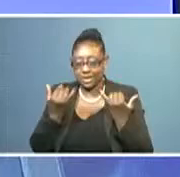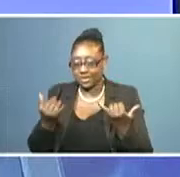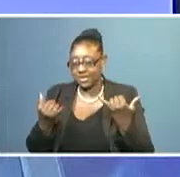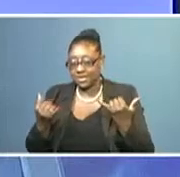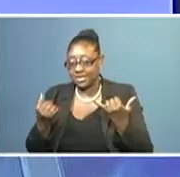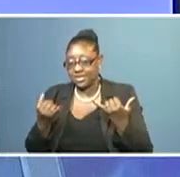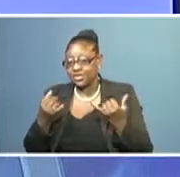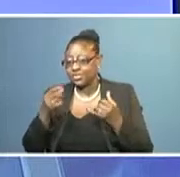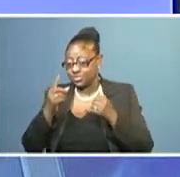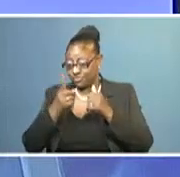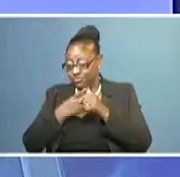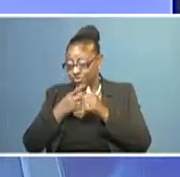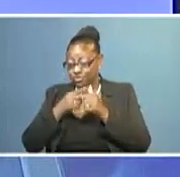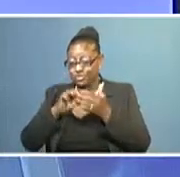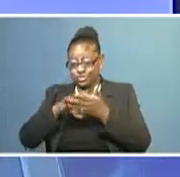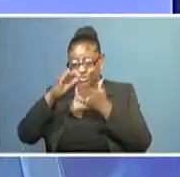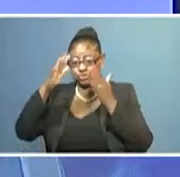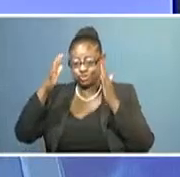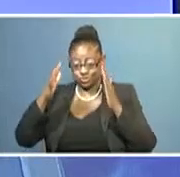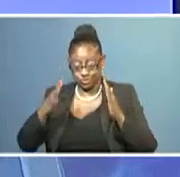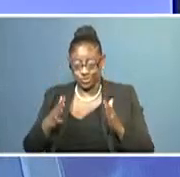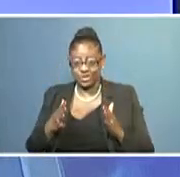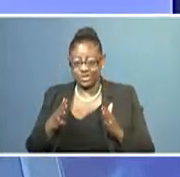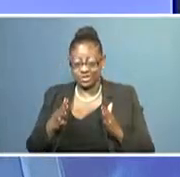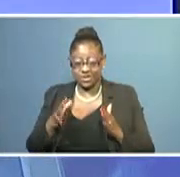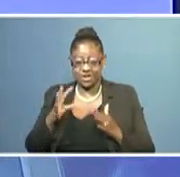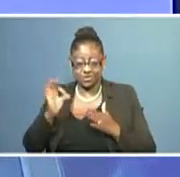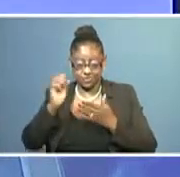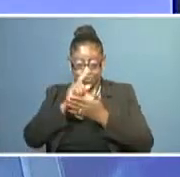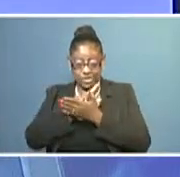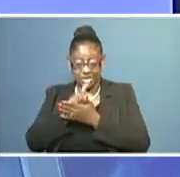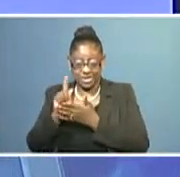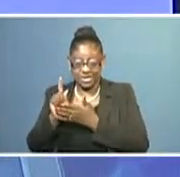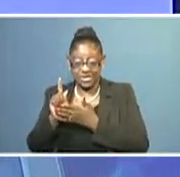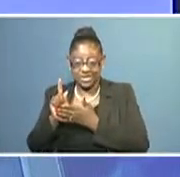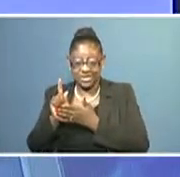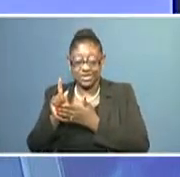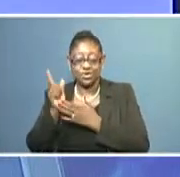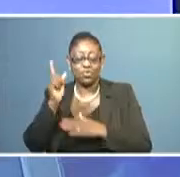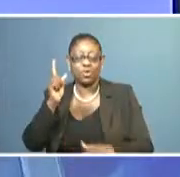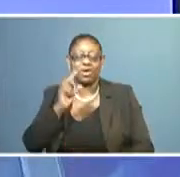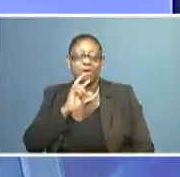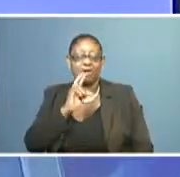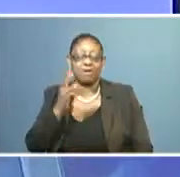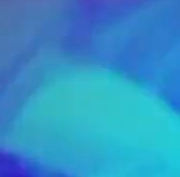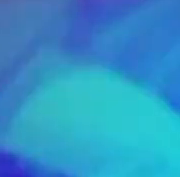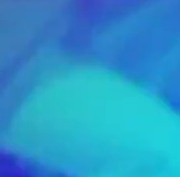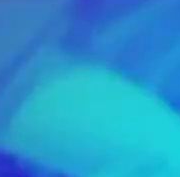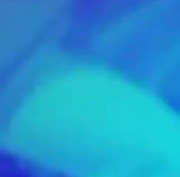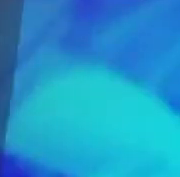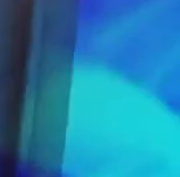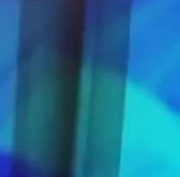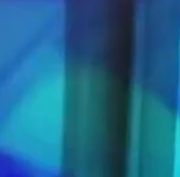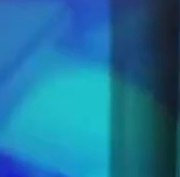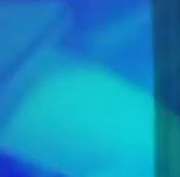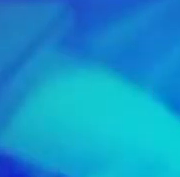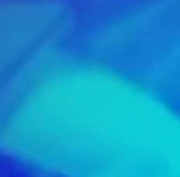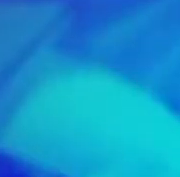tracked down the first student in this week's edition of Student of the Week. Where are they now?